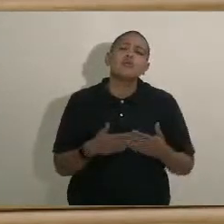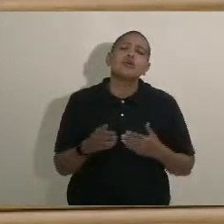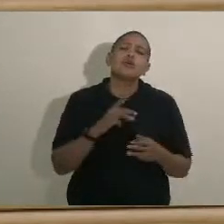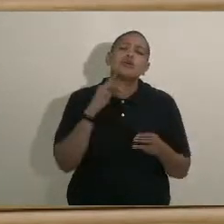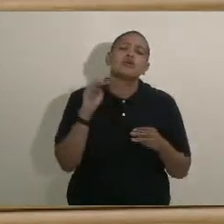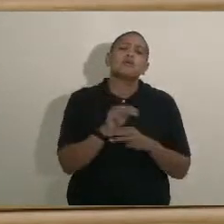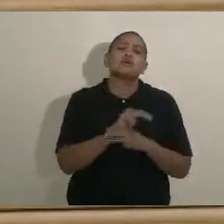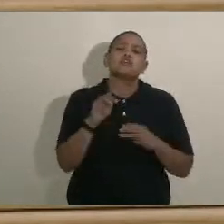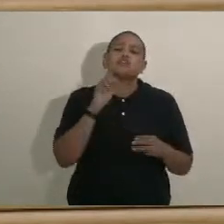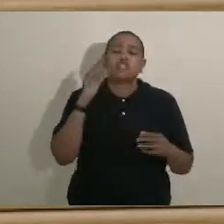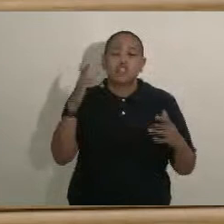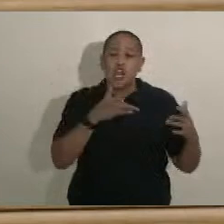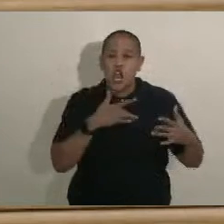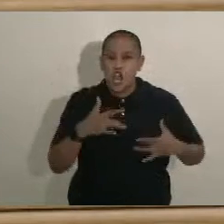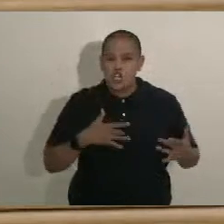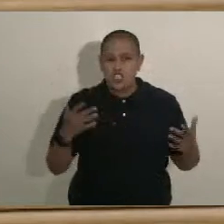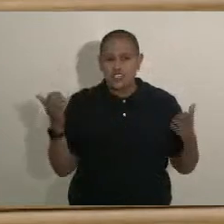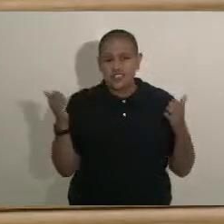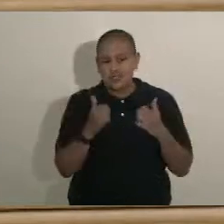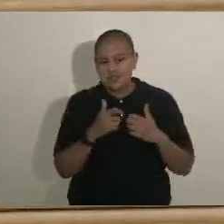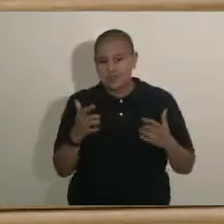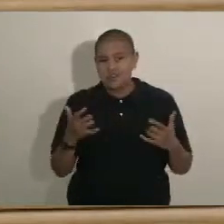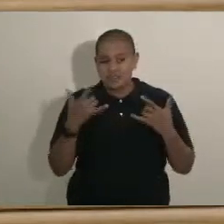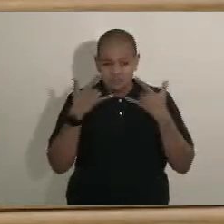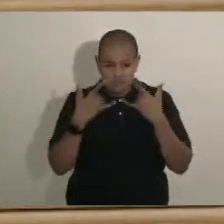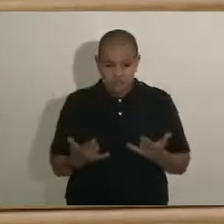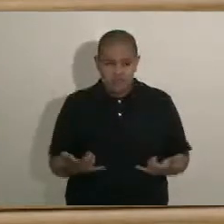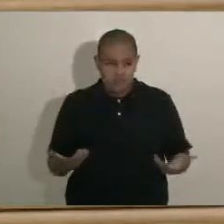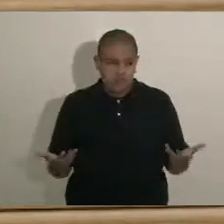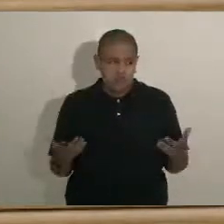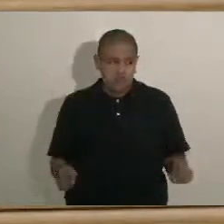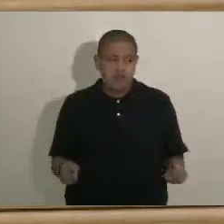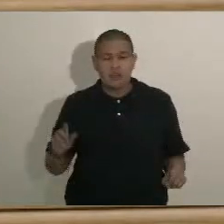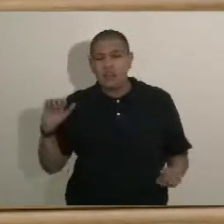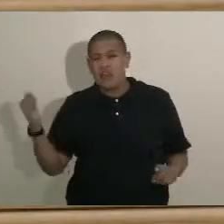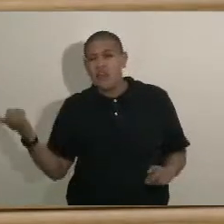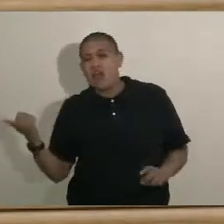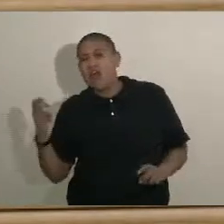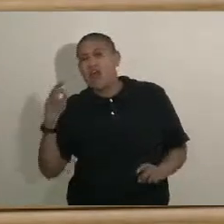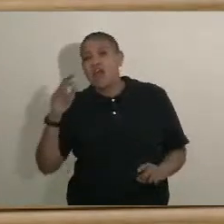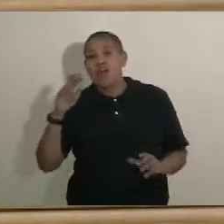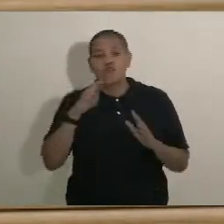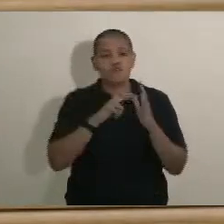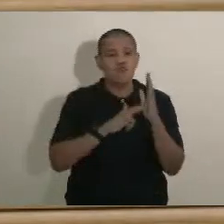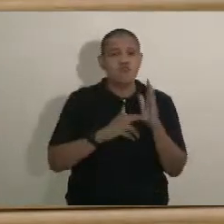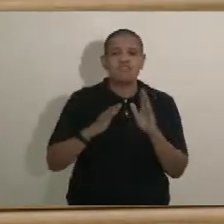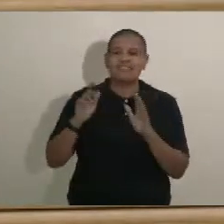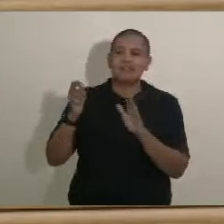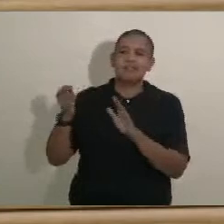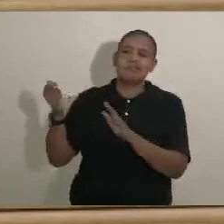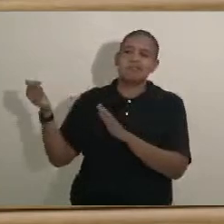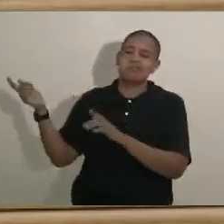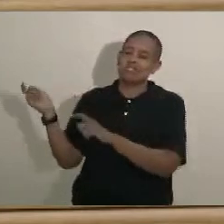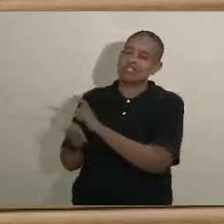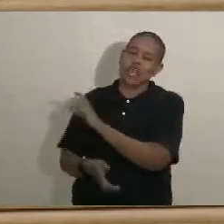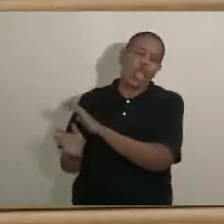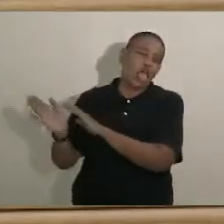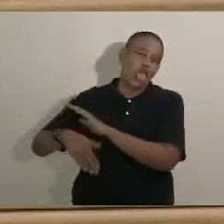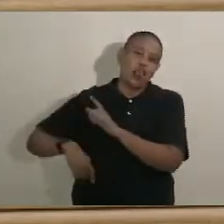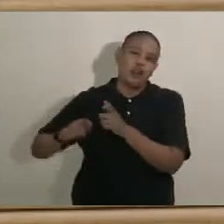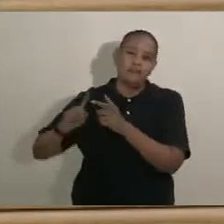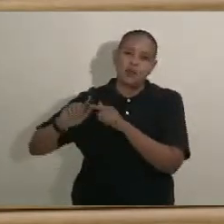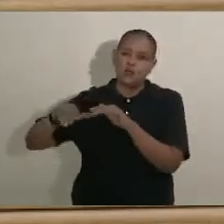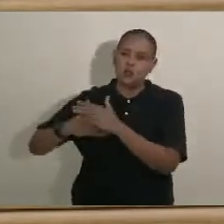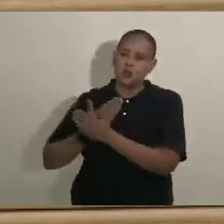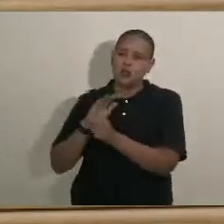is concerned that with the withdrawal of mask mandates and other DMR measures, as well as the arrival of the new variant,